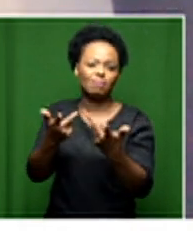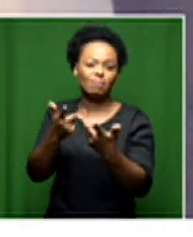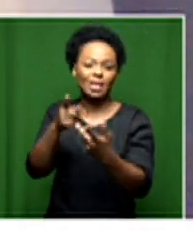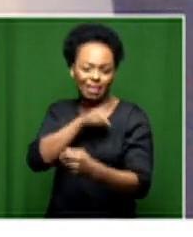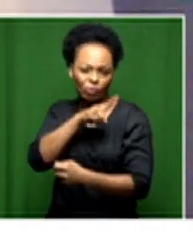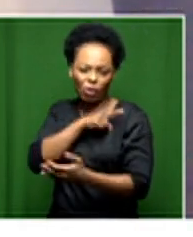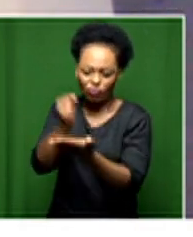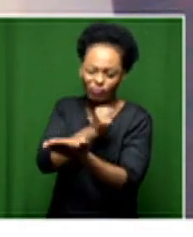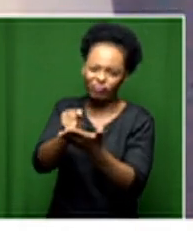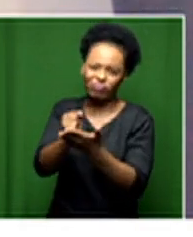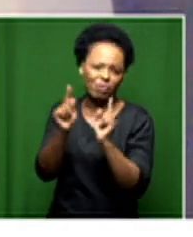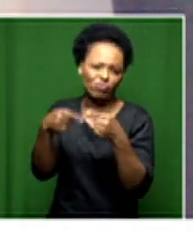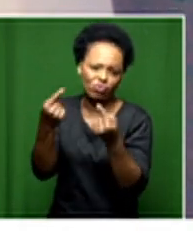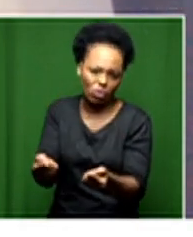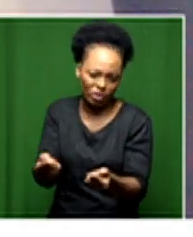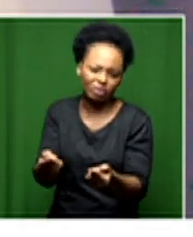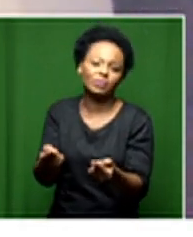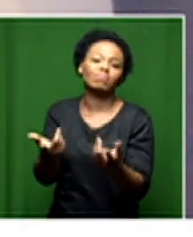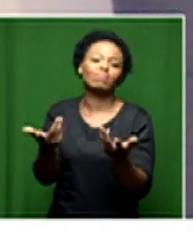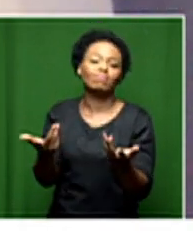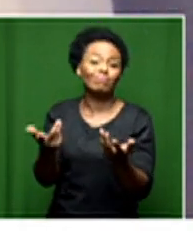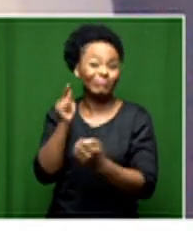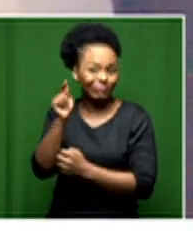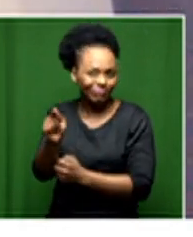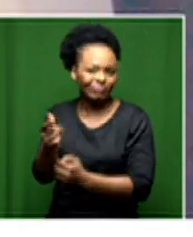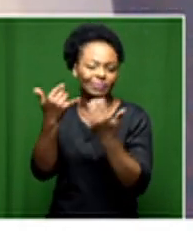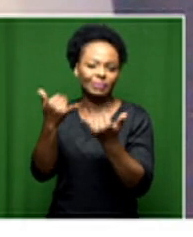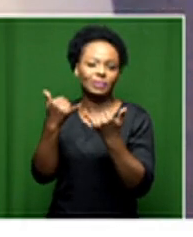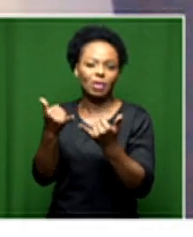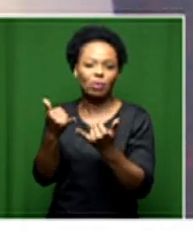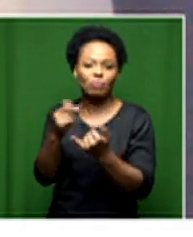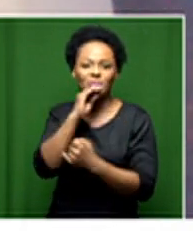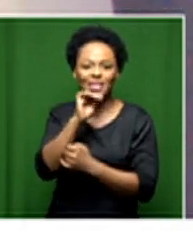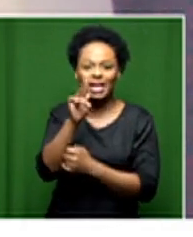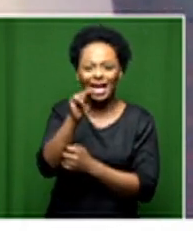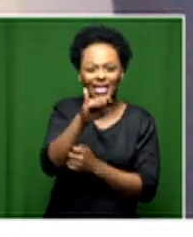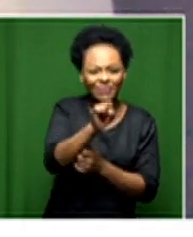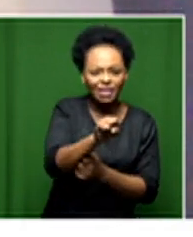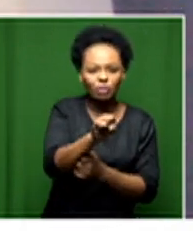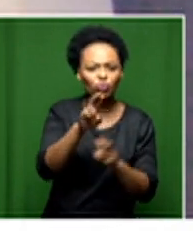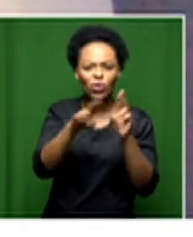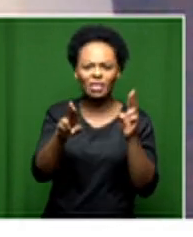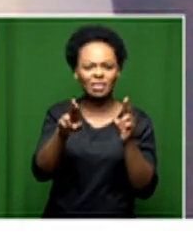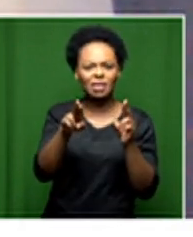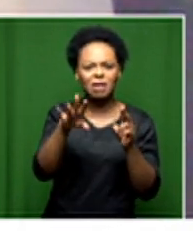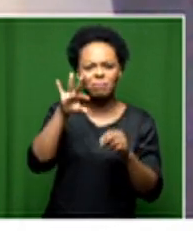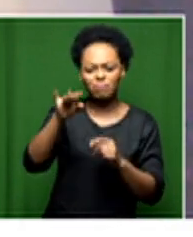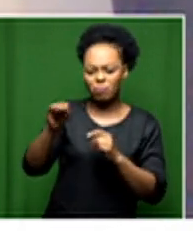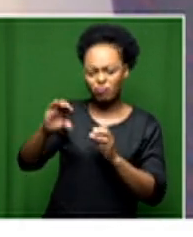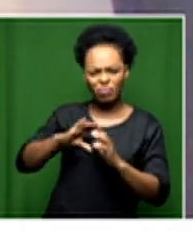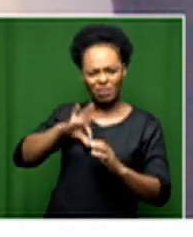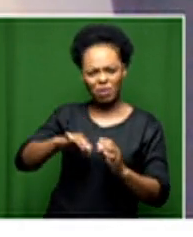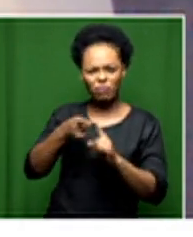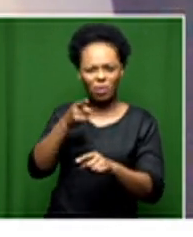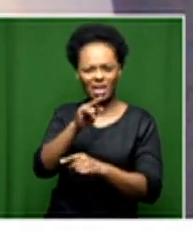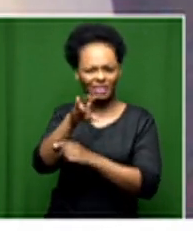allowed to register, and this would be in the main students that are not NSFAS beneficiaries. This is not to say